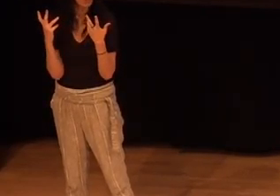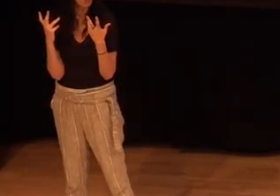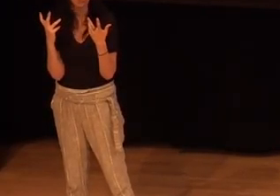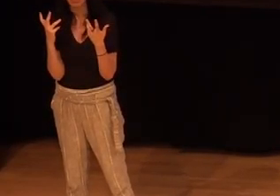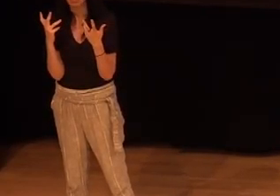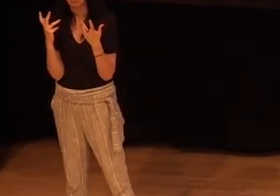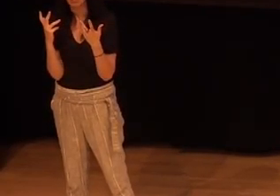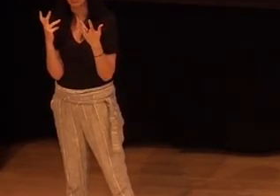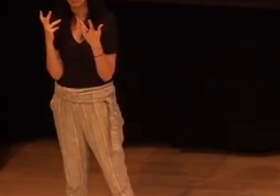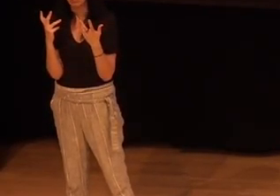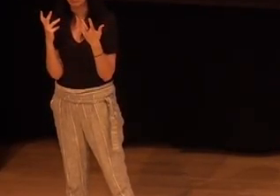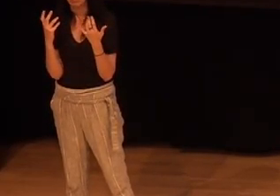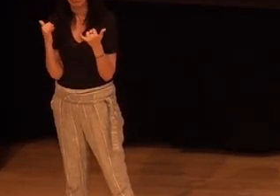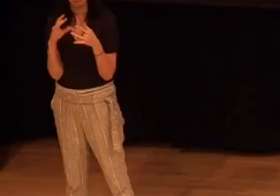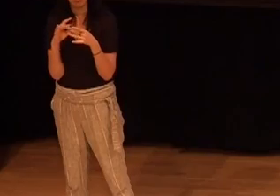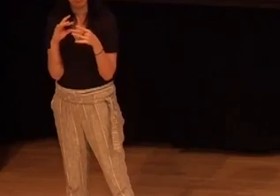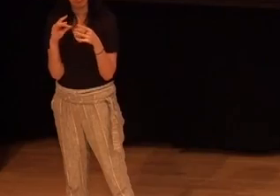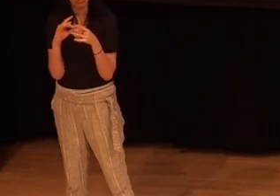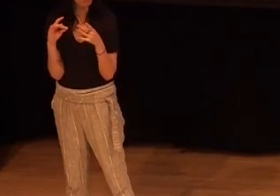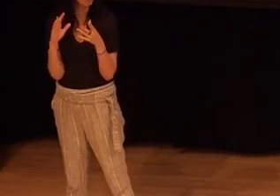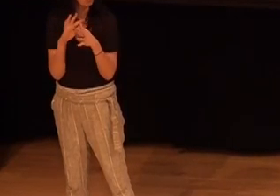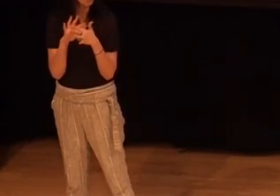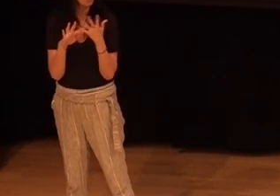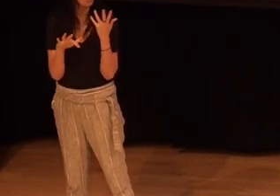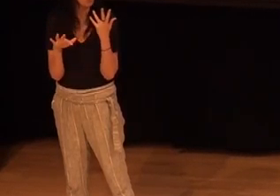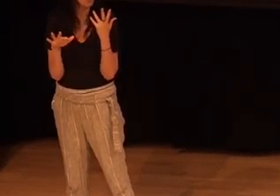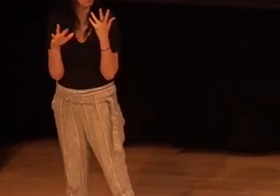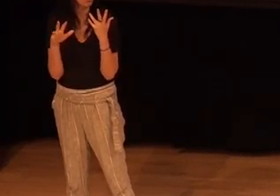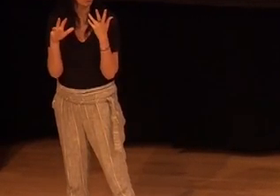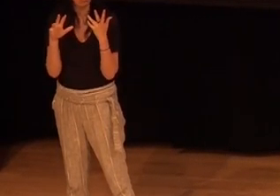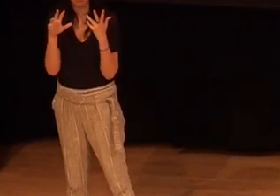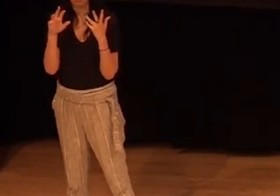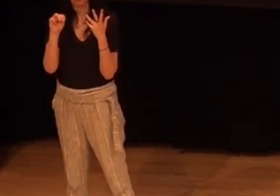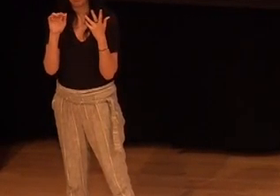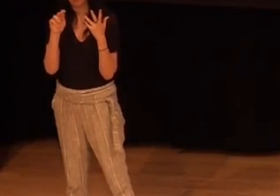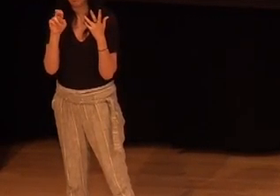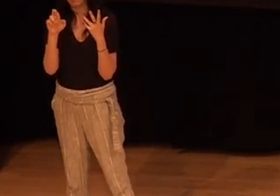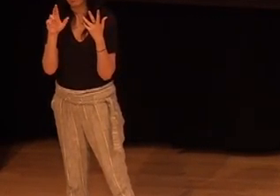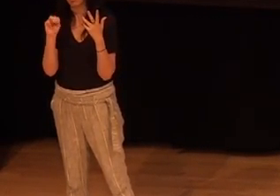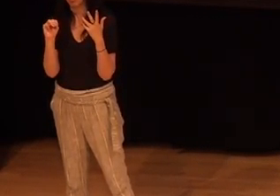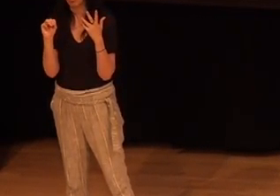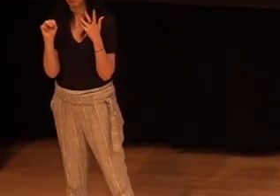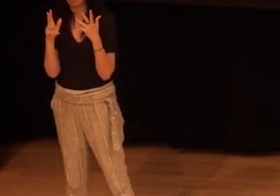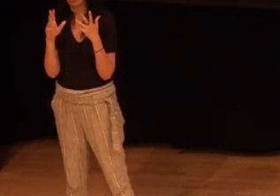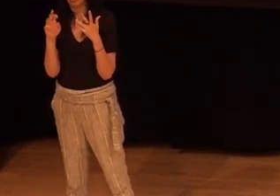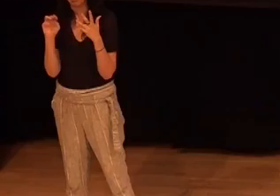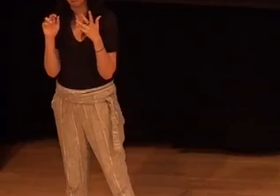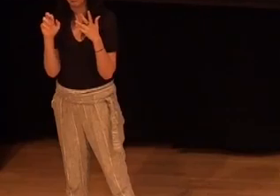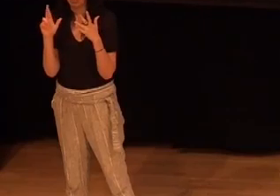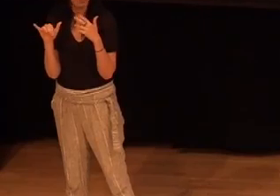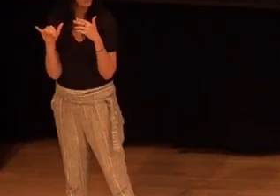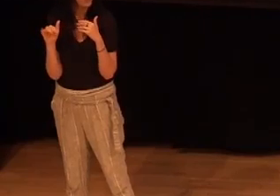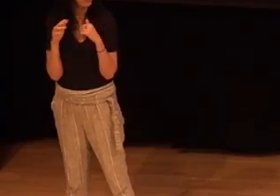let's talk about mainstreaming and poverty, and I mean mainstreaming minority. I don't mean mainstreaming individuals. I don't mean that at